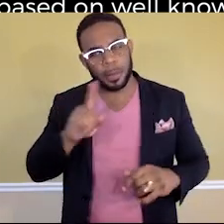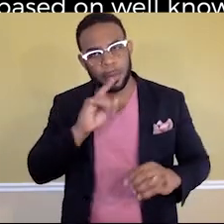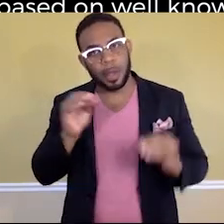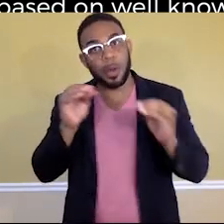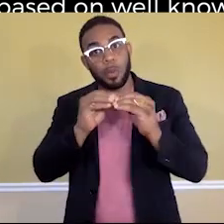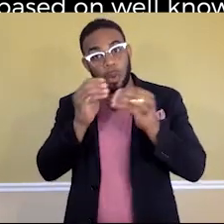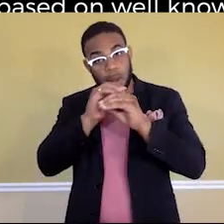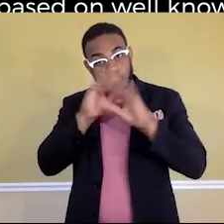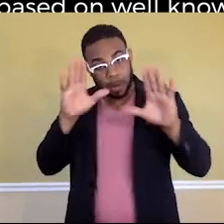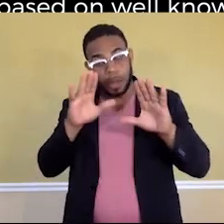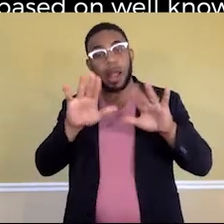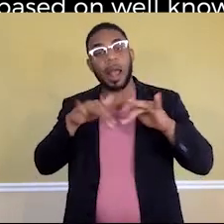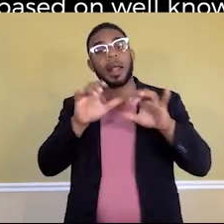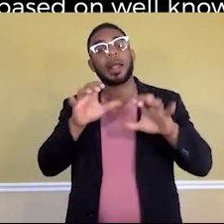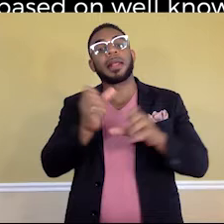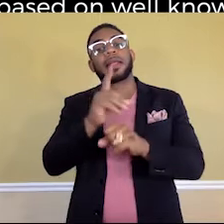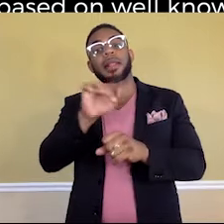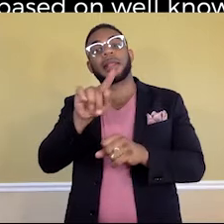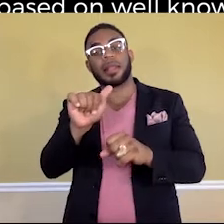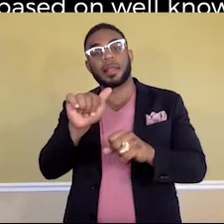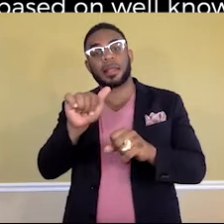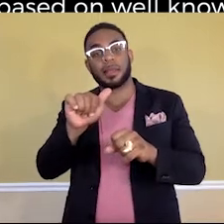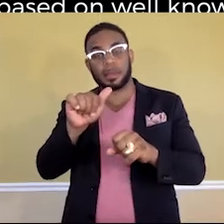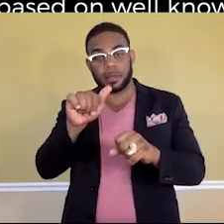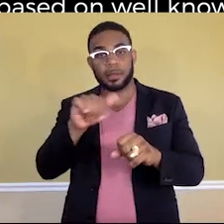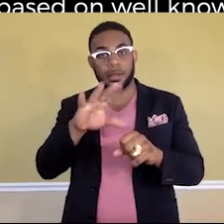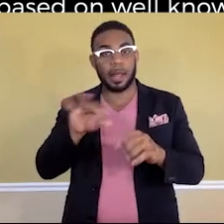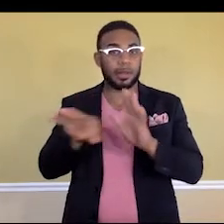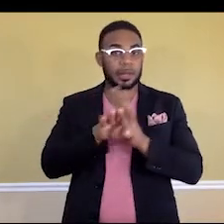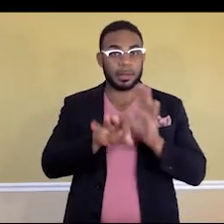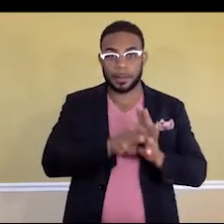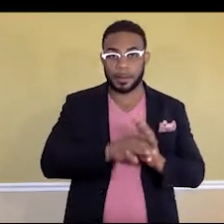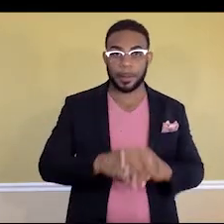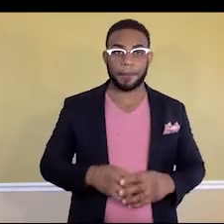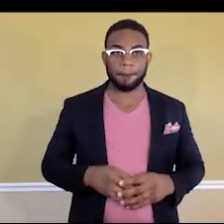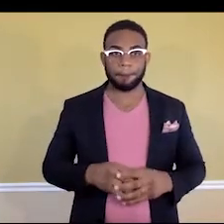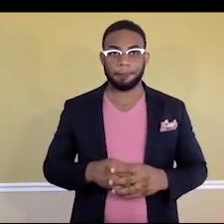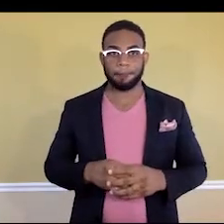more transparent about how they get their data and how it was collected.